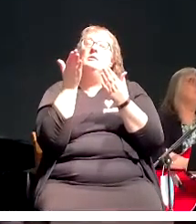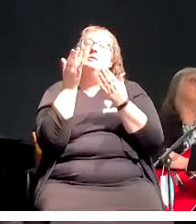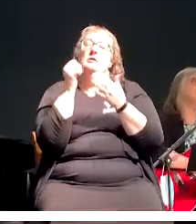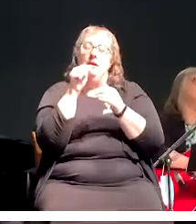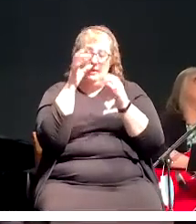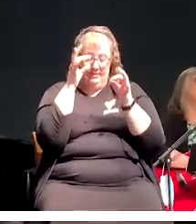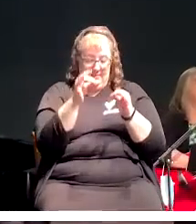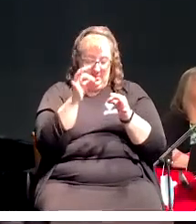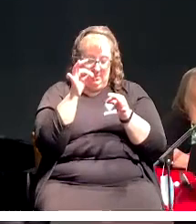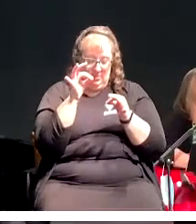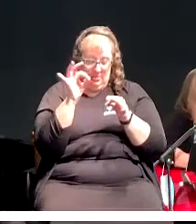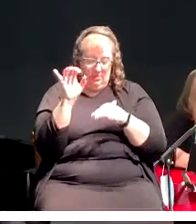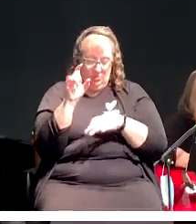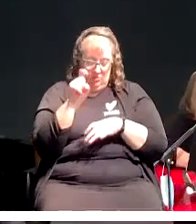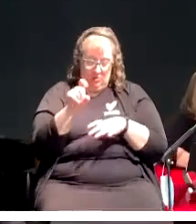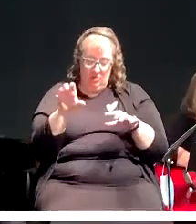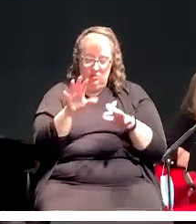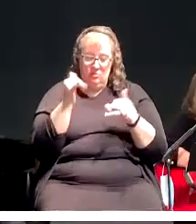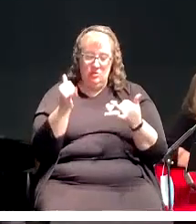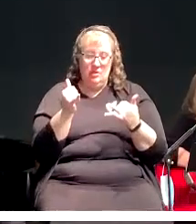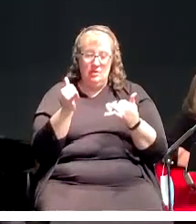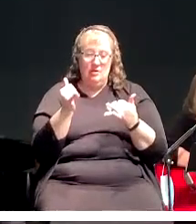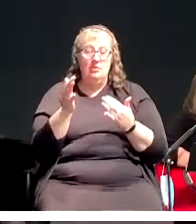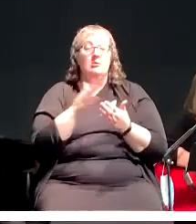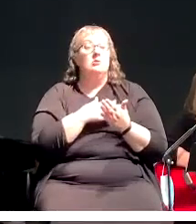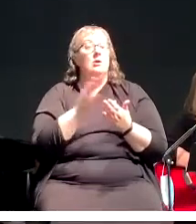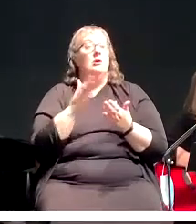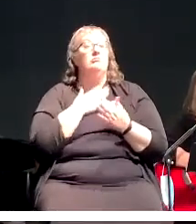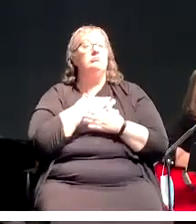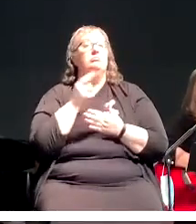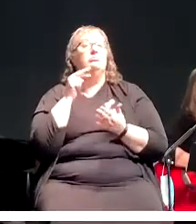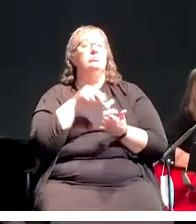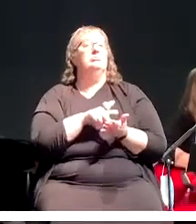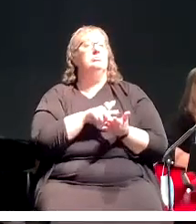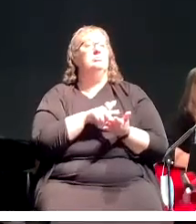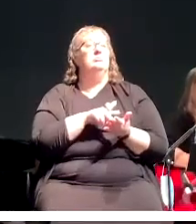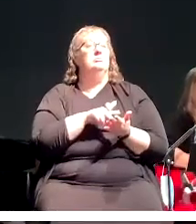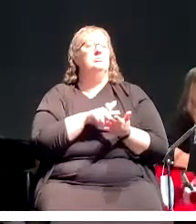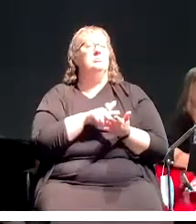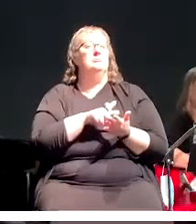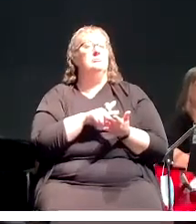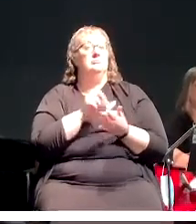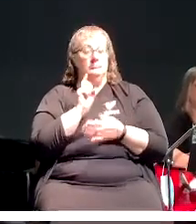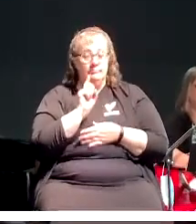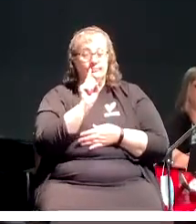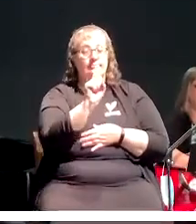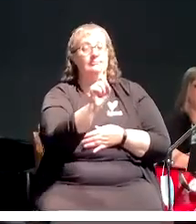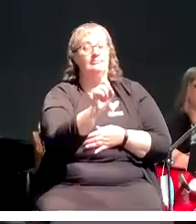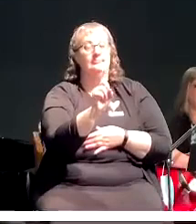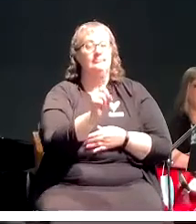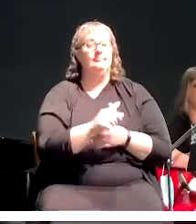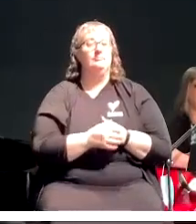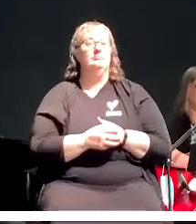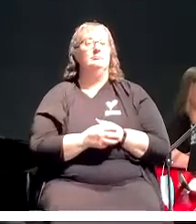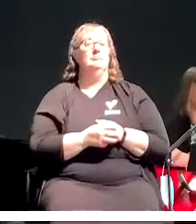any decision that you'd like to make today during this next song, please just stand and head to the back.